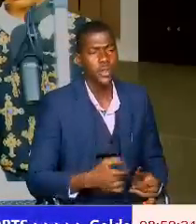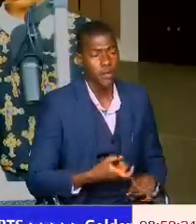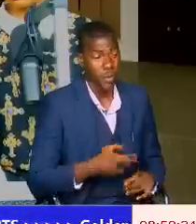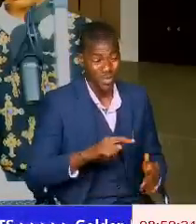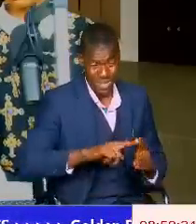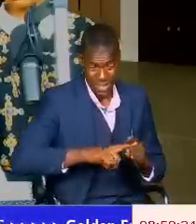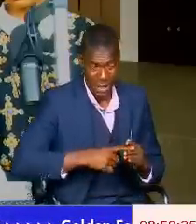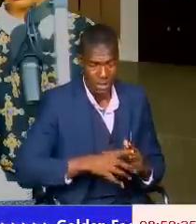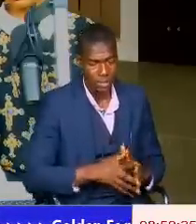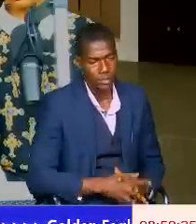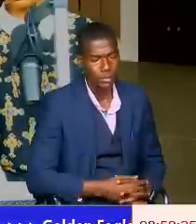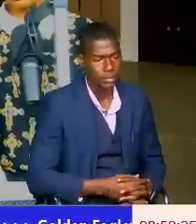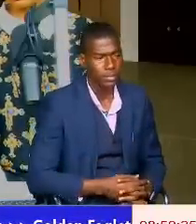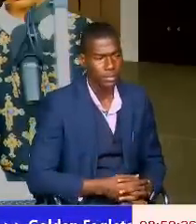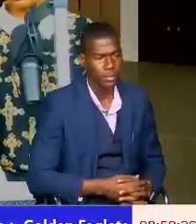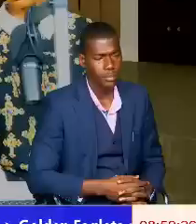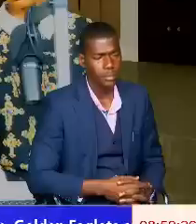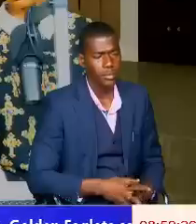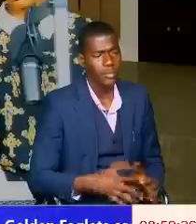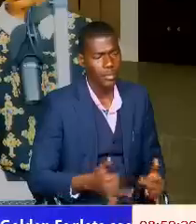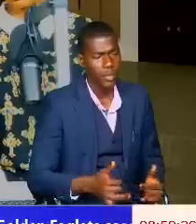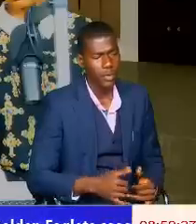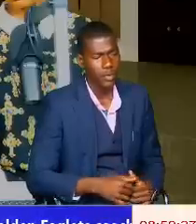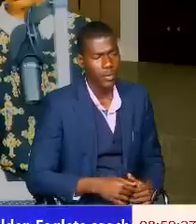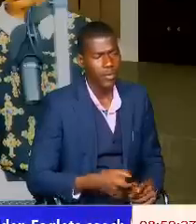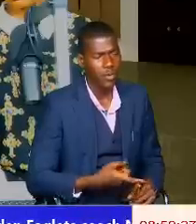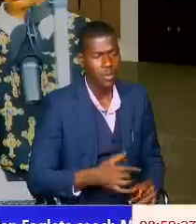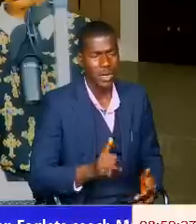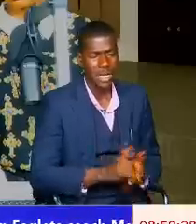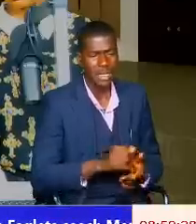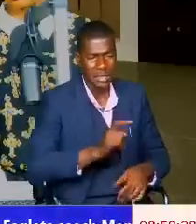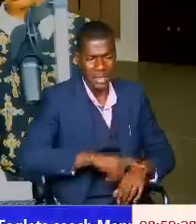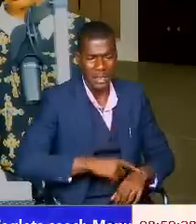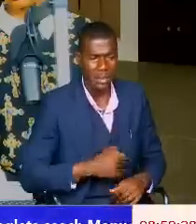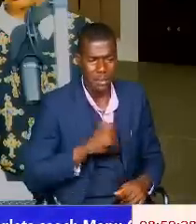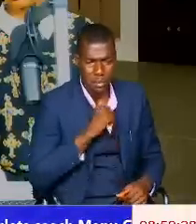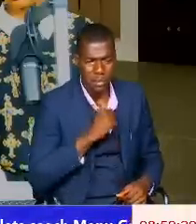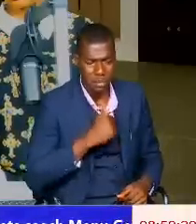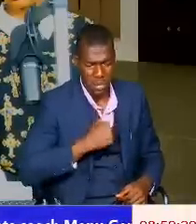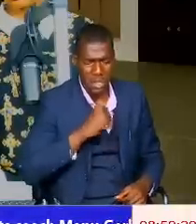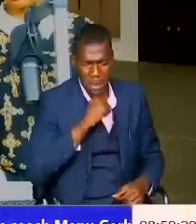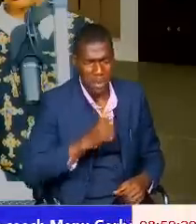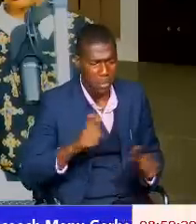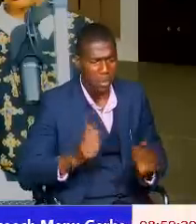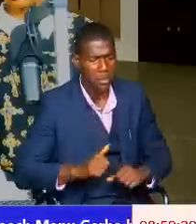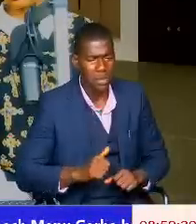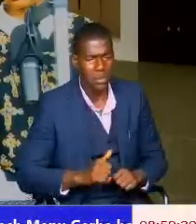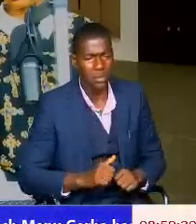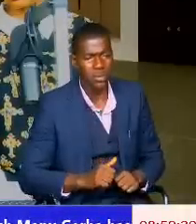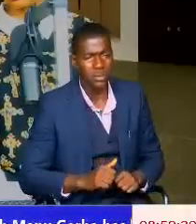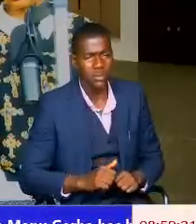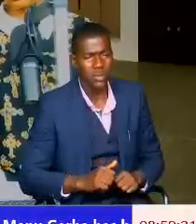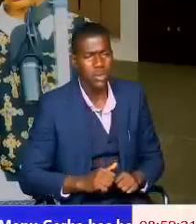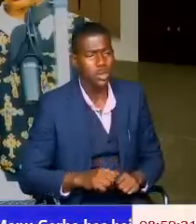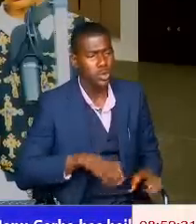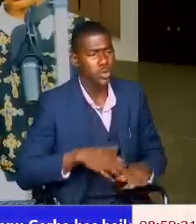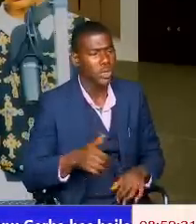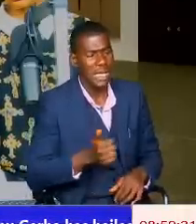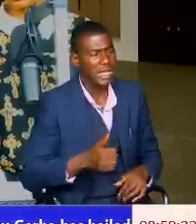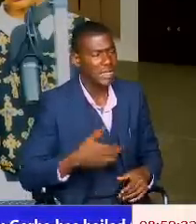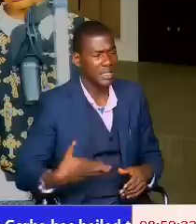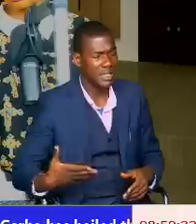beginning. So since then, I've not been able to do anything on my